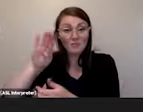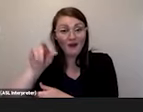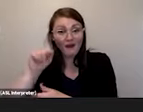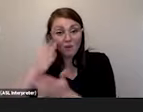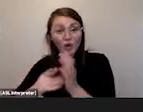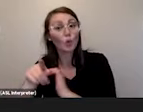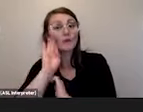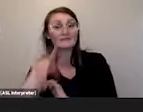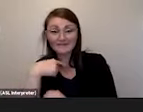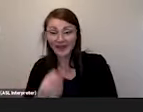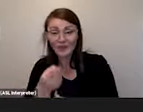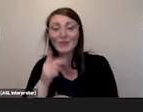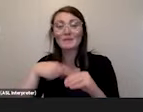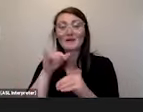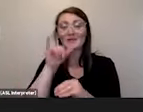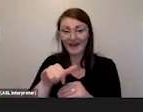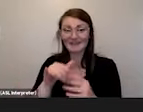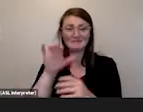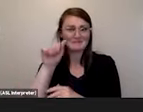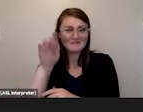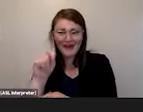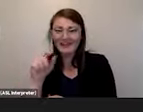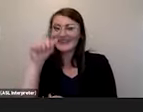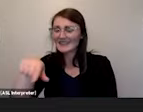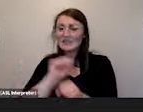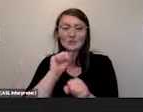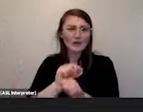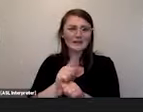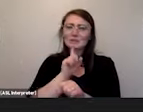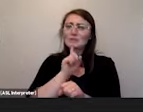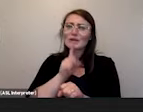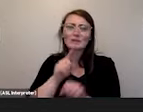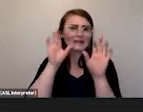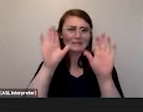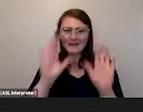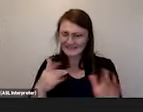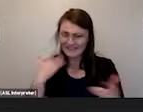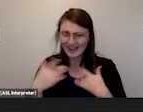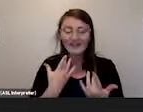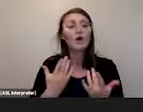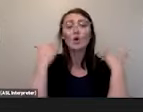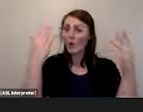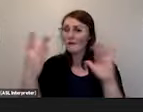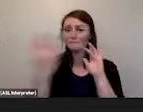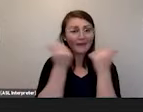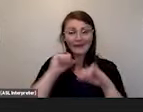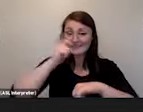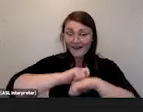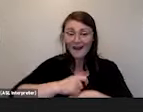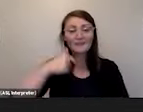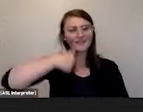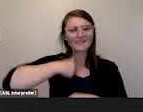So it's all really exciting work, and I'd love to hear from anybody. And feel free to reach out anytime. I love talking about this